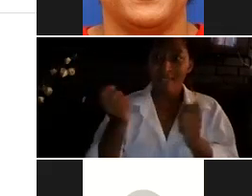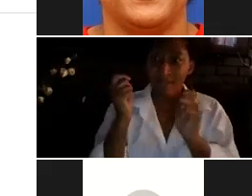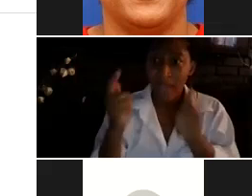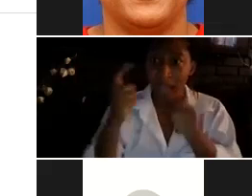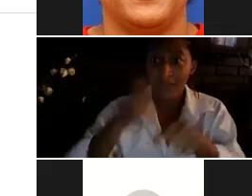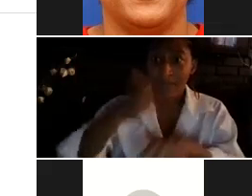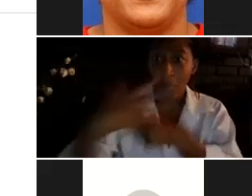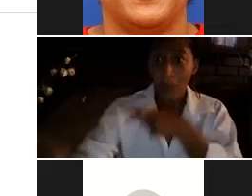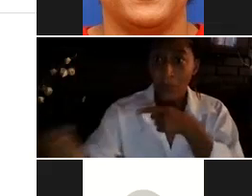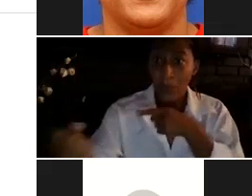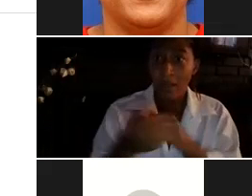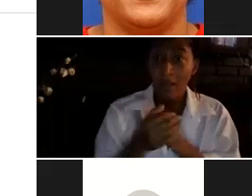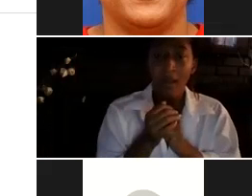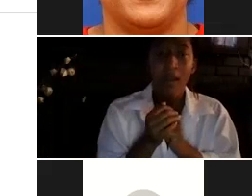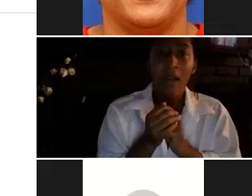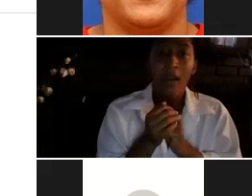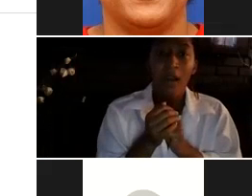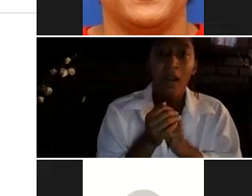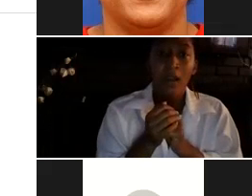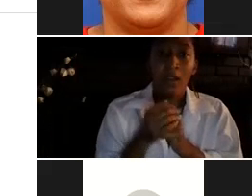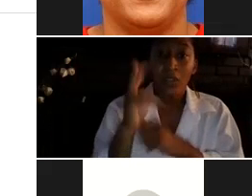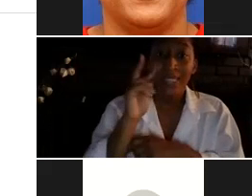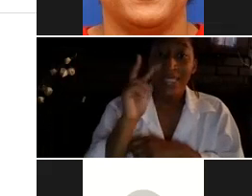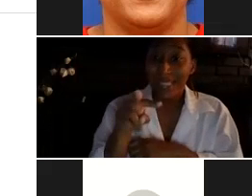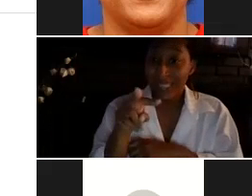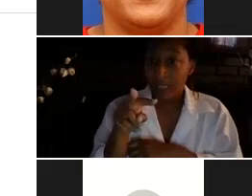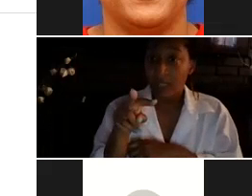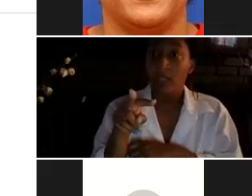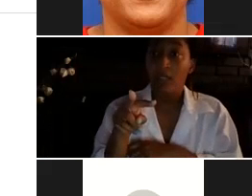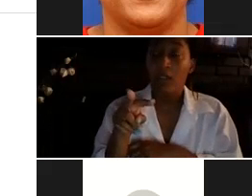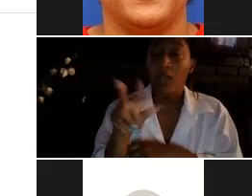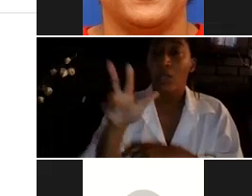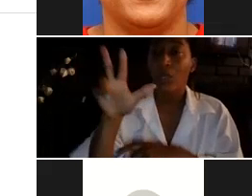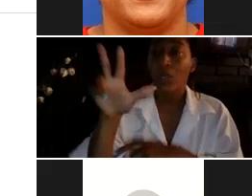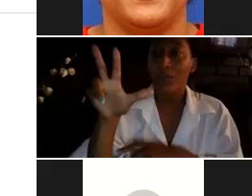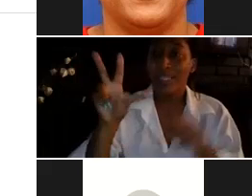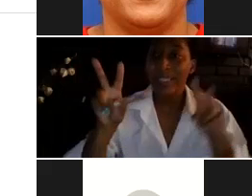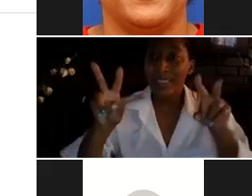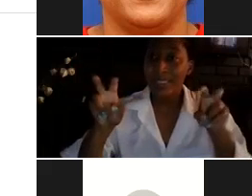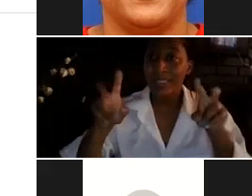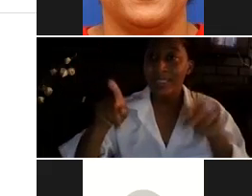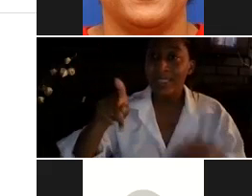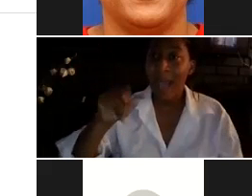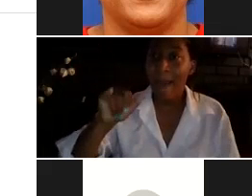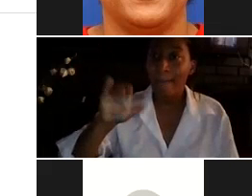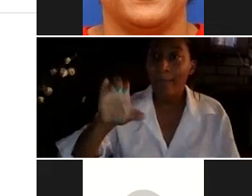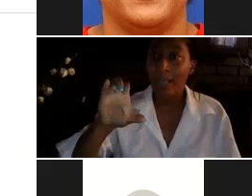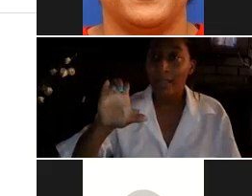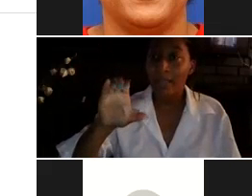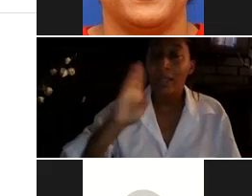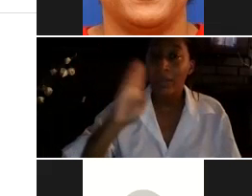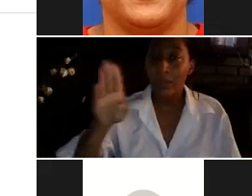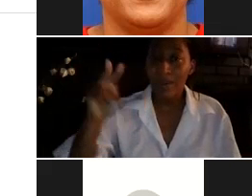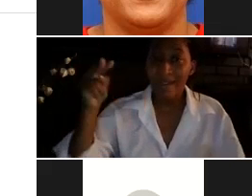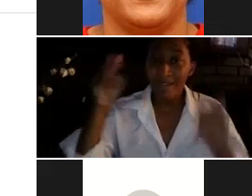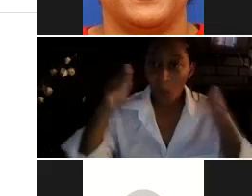by. So you see here that there are 3 topic areas that we're going to focus on. So we're going to begin